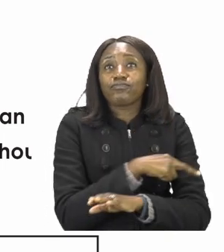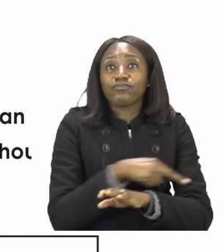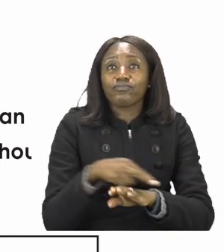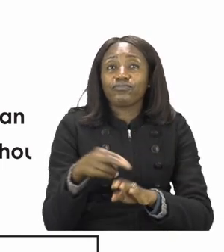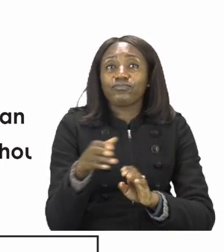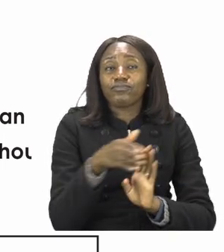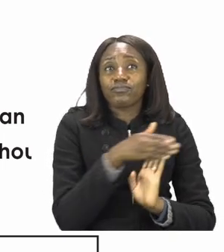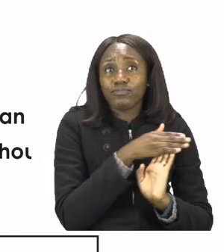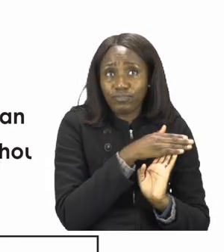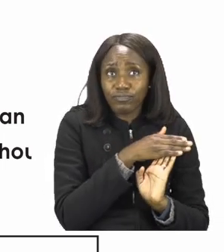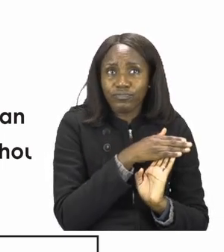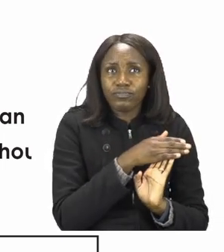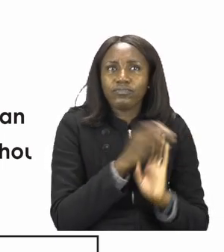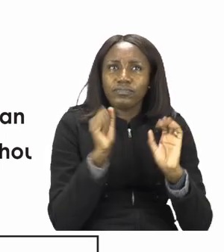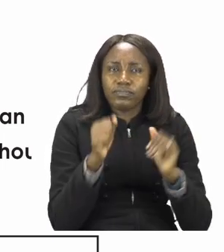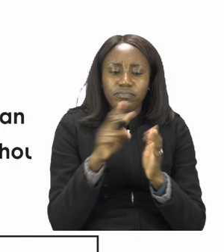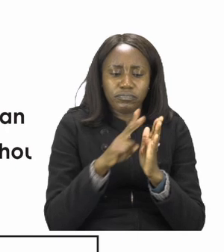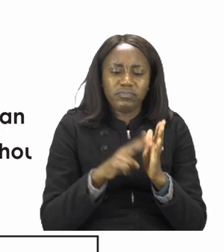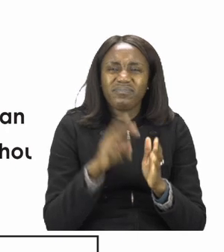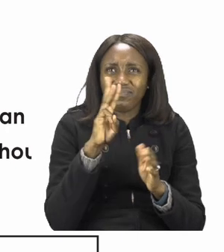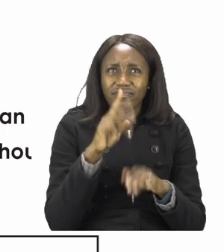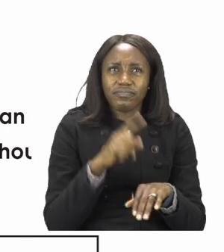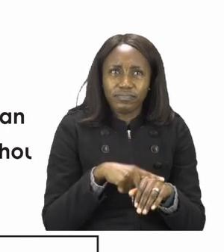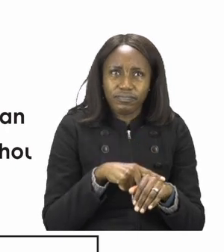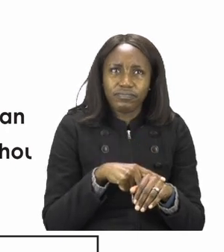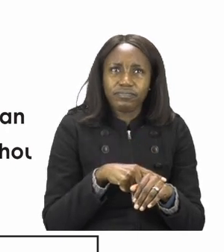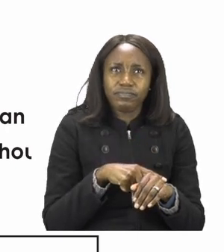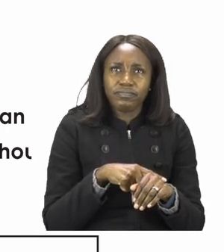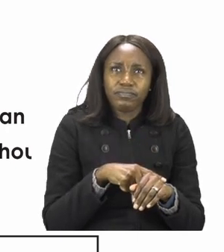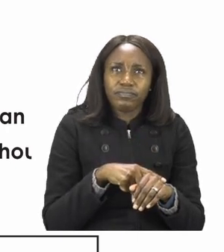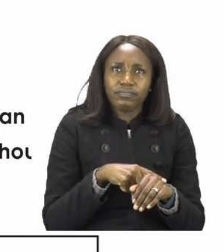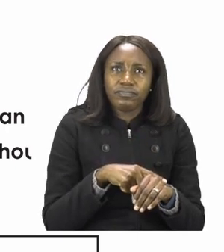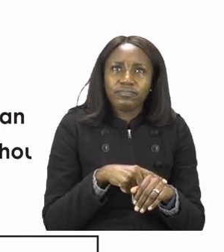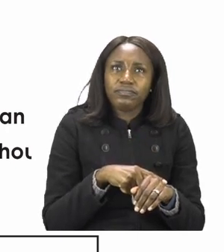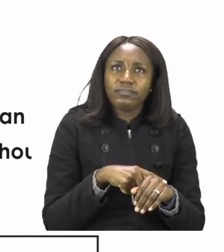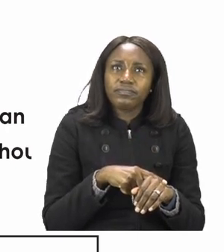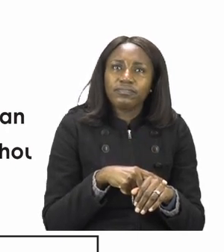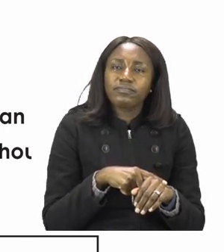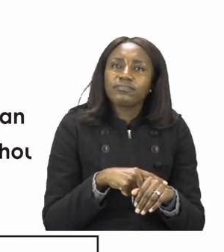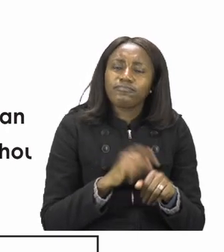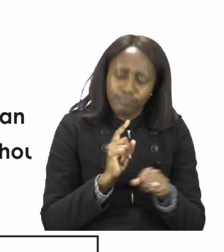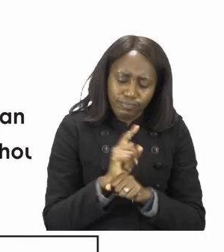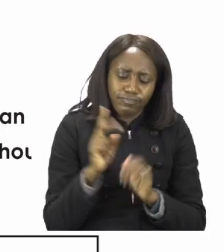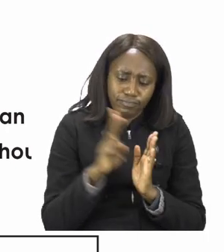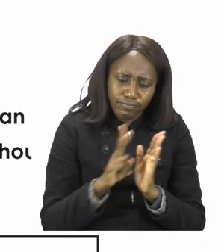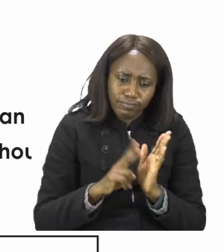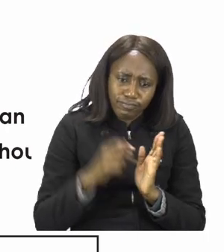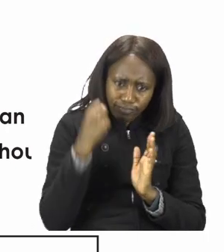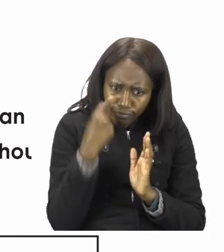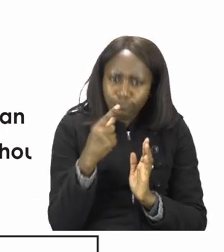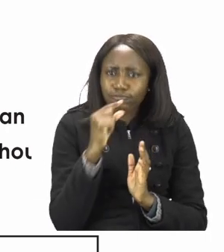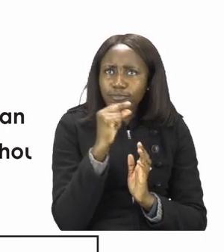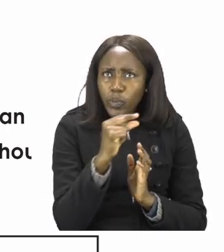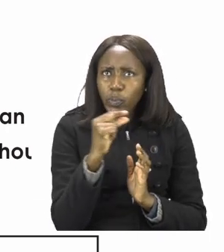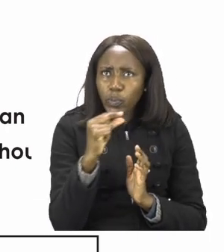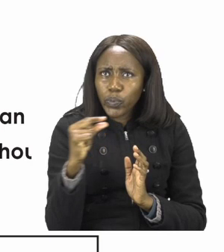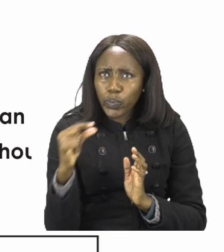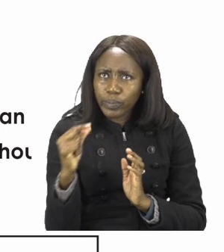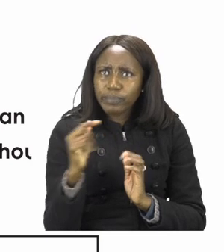are going to read it 3 times. The first time is to make sure that we understand all the words that are being